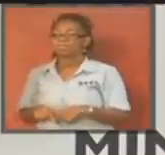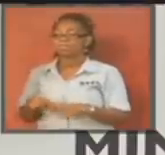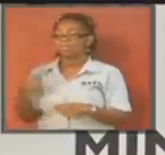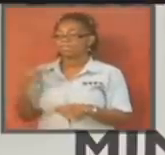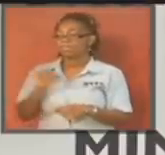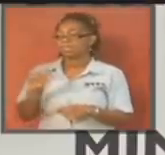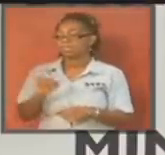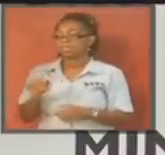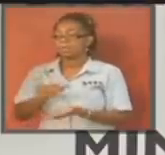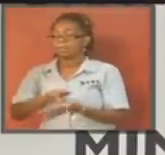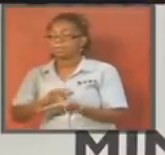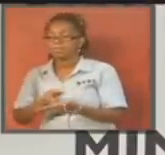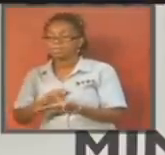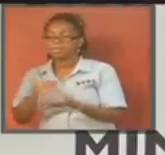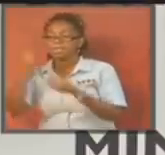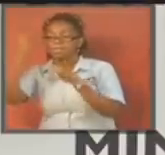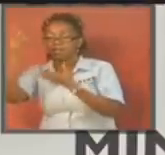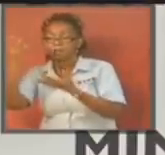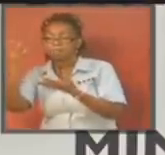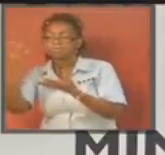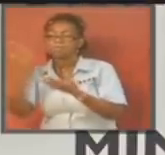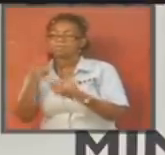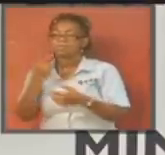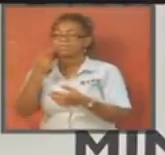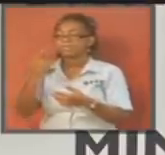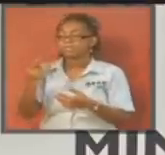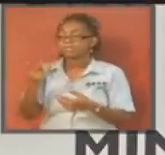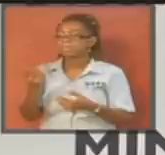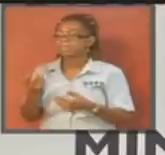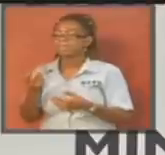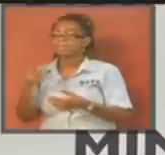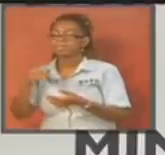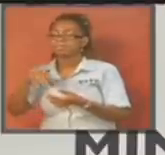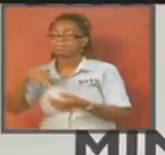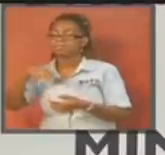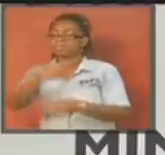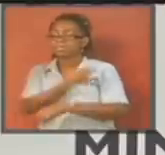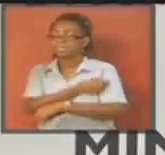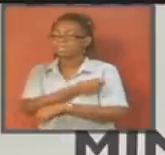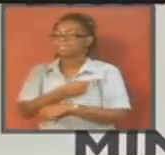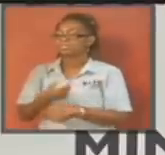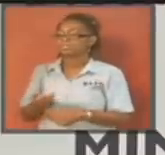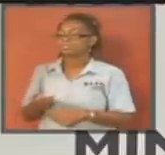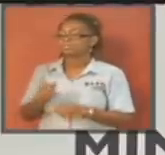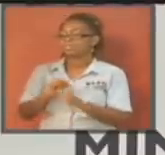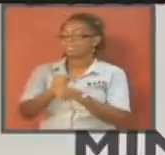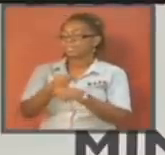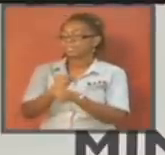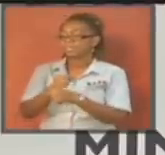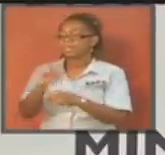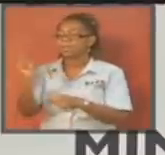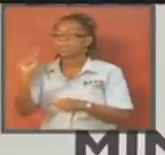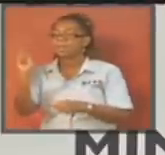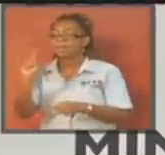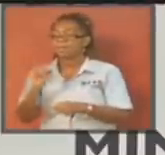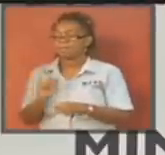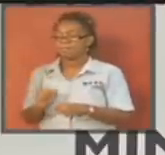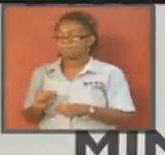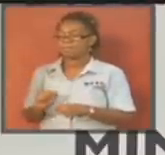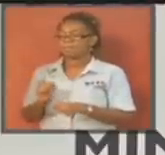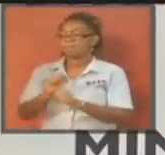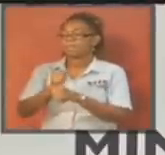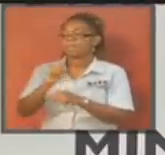will allow us to see where the Pfizer product was manufactured and all of that. It will be considered by the Drug Advisory Committee, and then we can